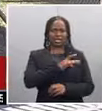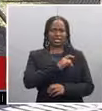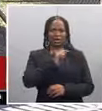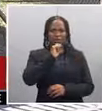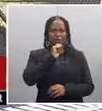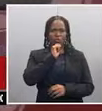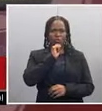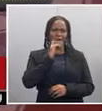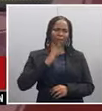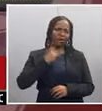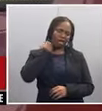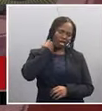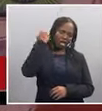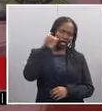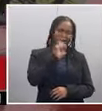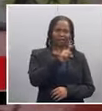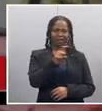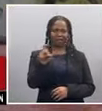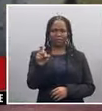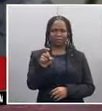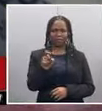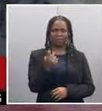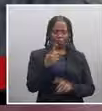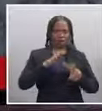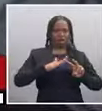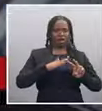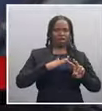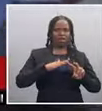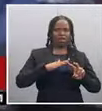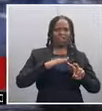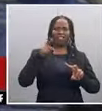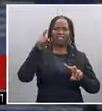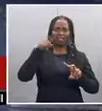morning. One of their bodies was found hanging from the rails of a